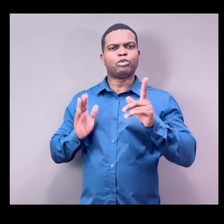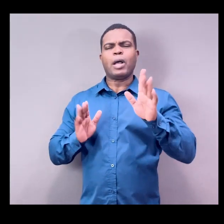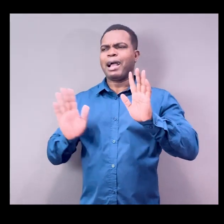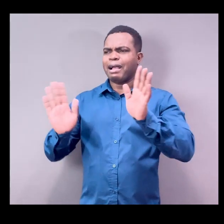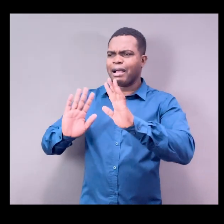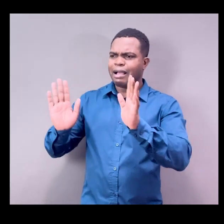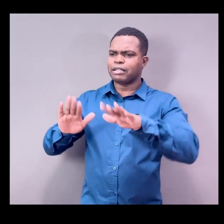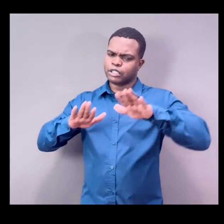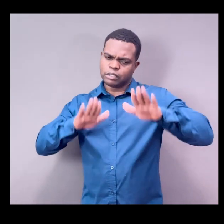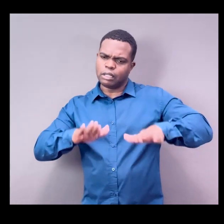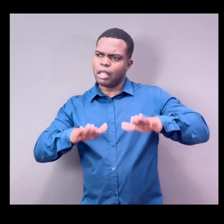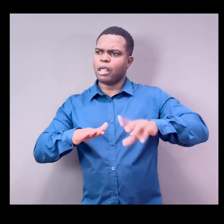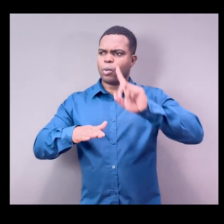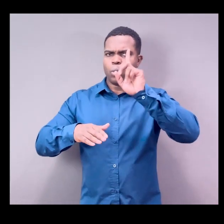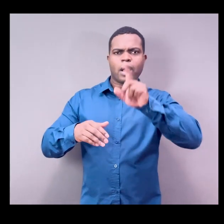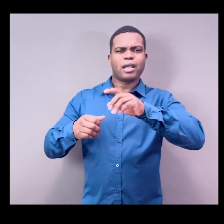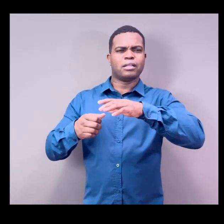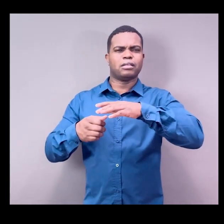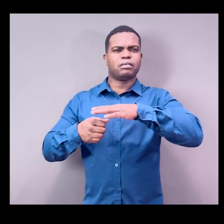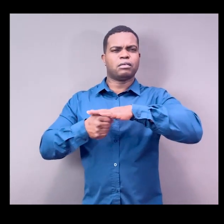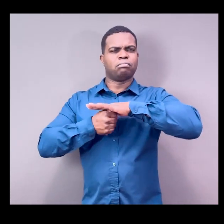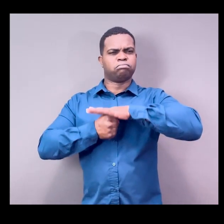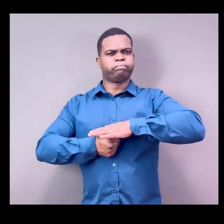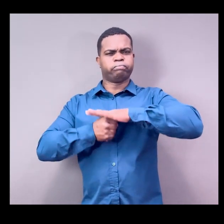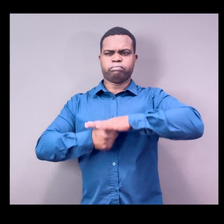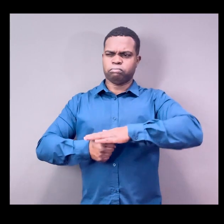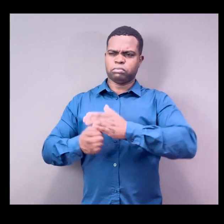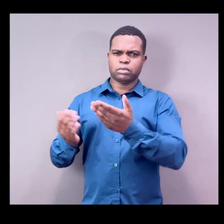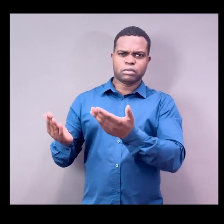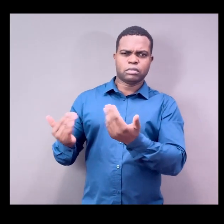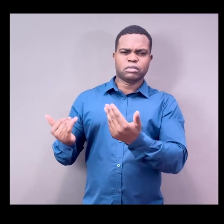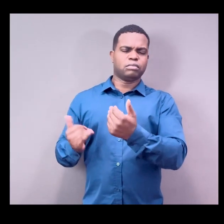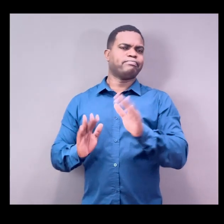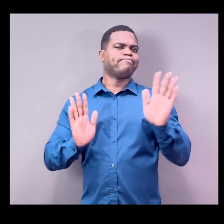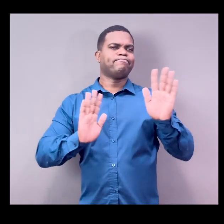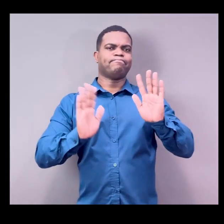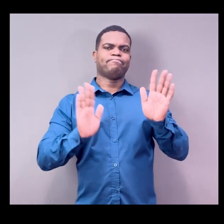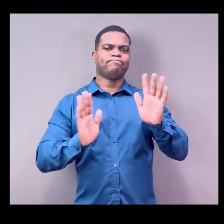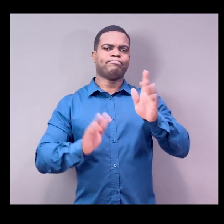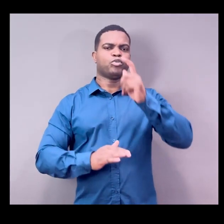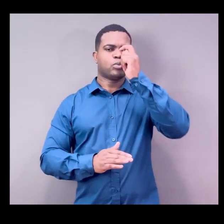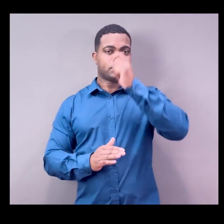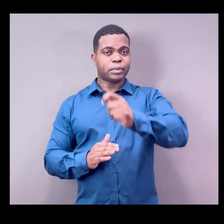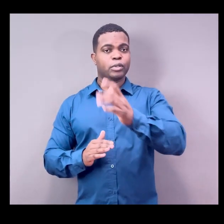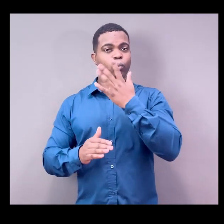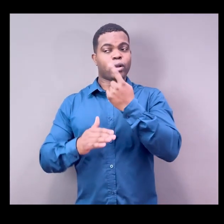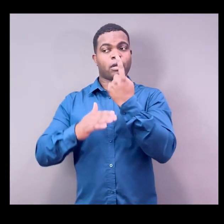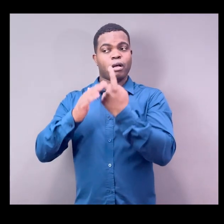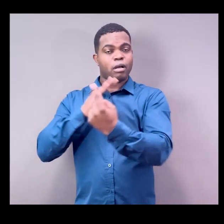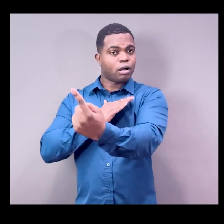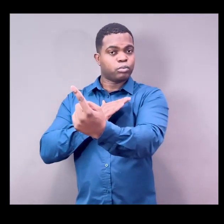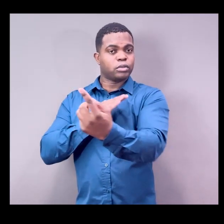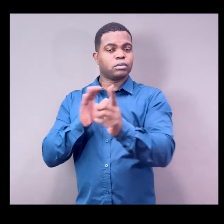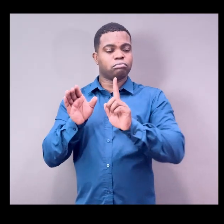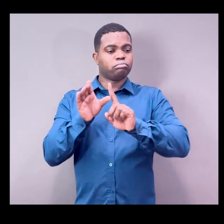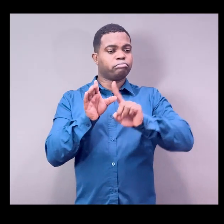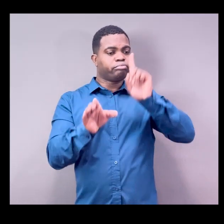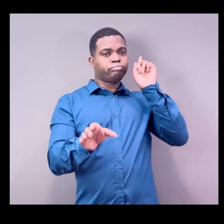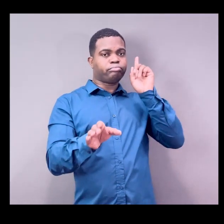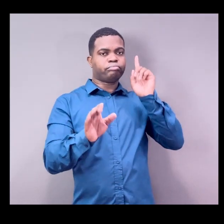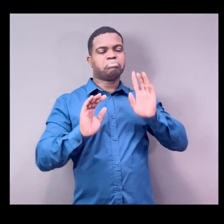their decision without pressuring them, because they have the right, they have the autonomy.